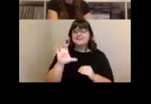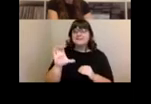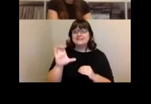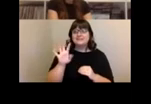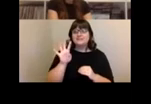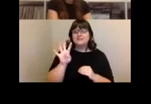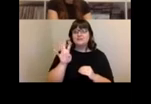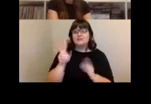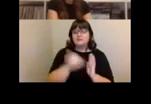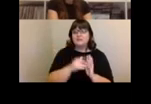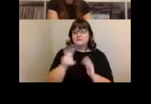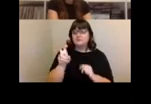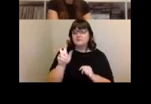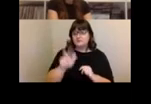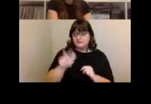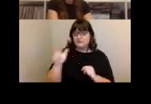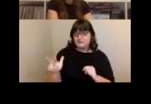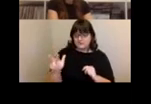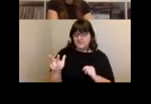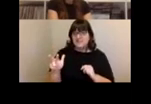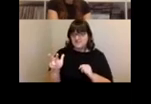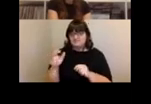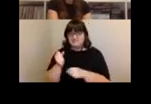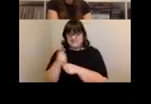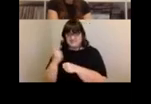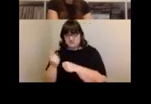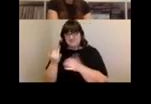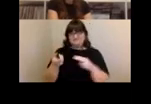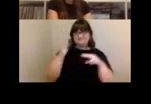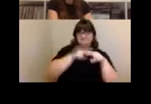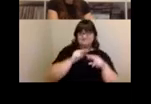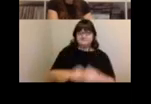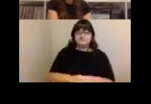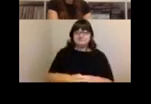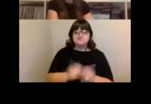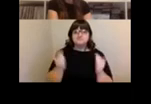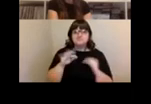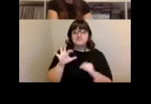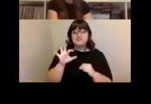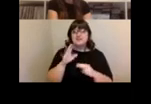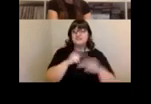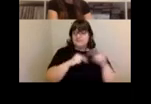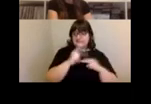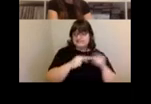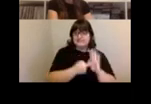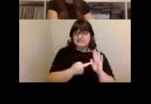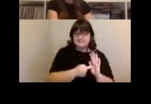$42,233, which is up from the previous year. Facility expenses,